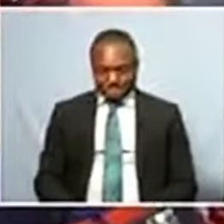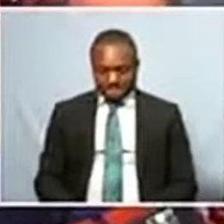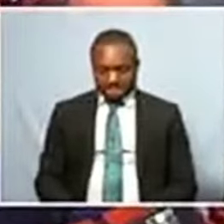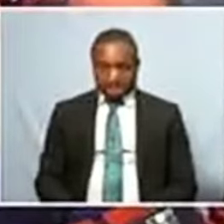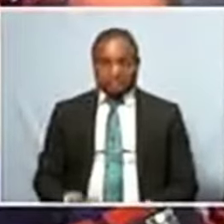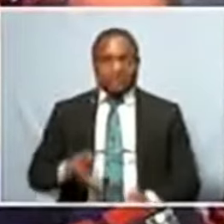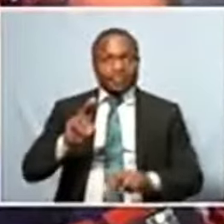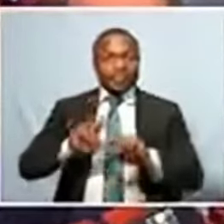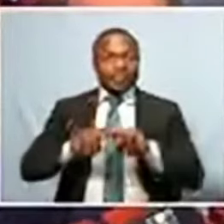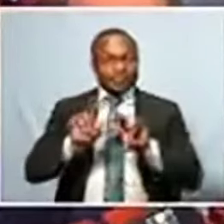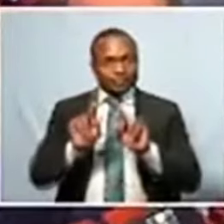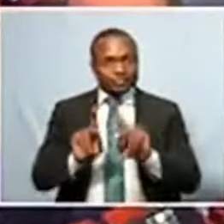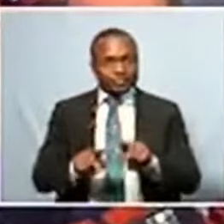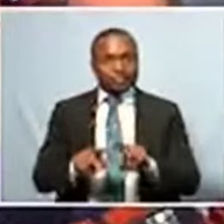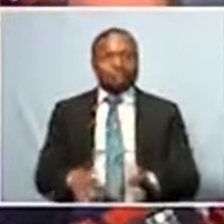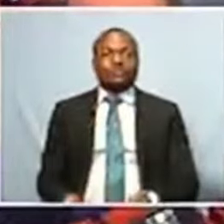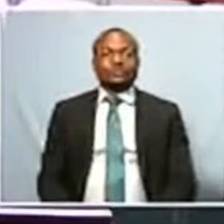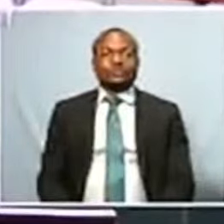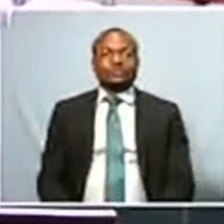Mr. Chairperson,